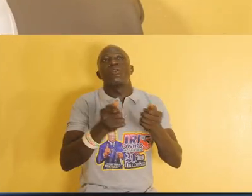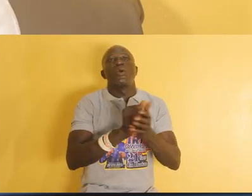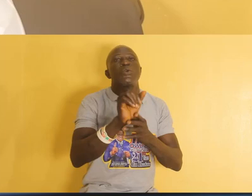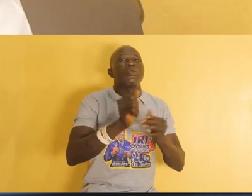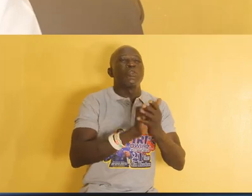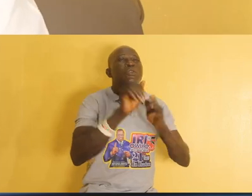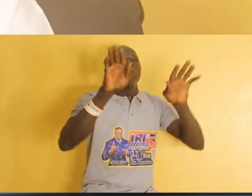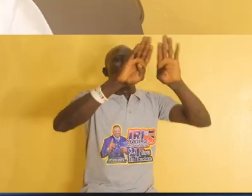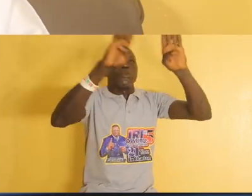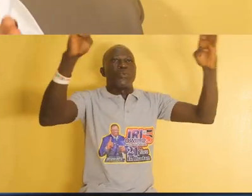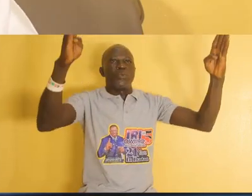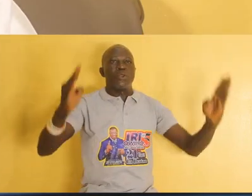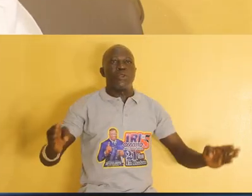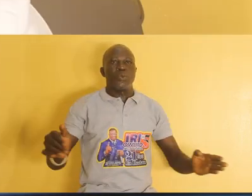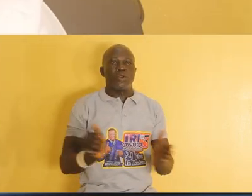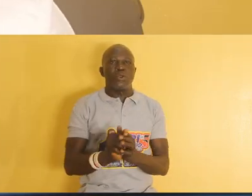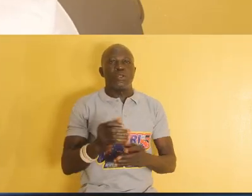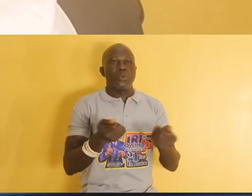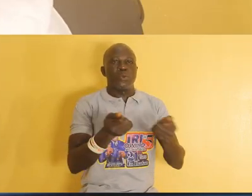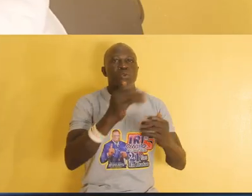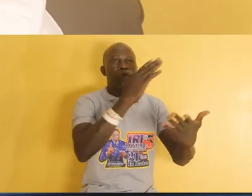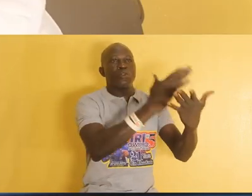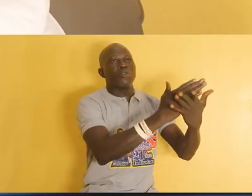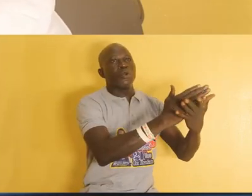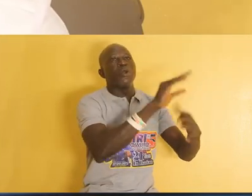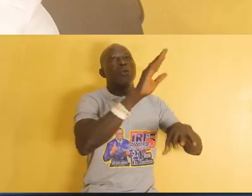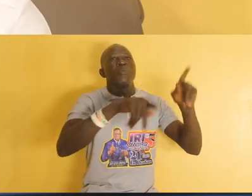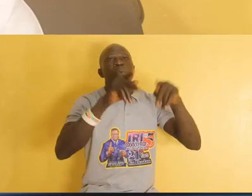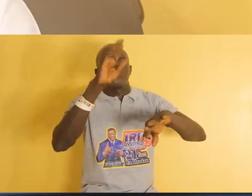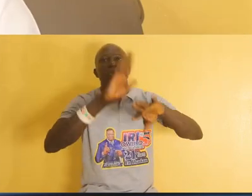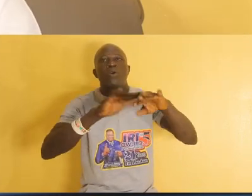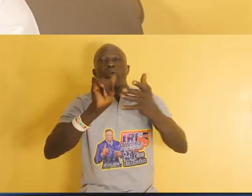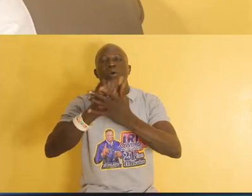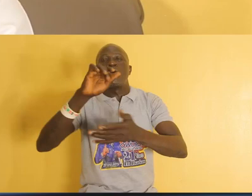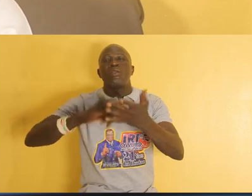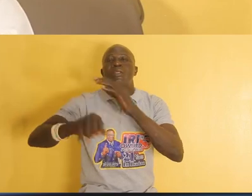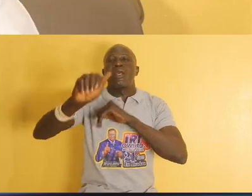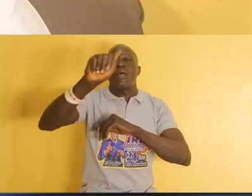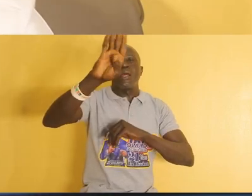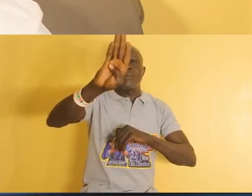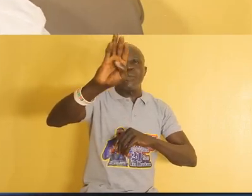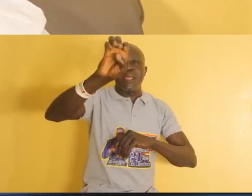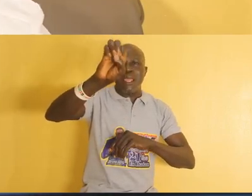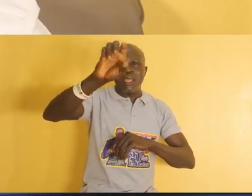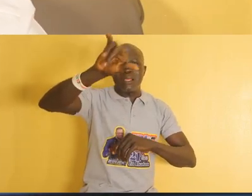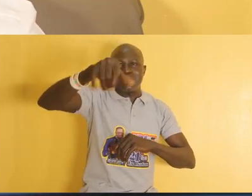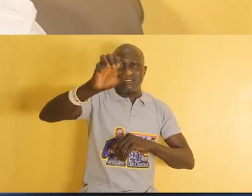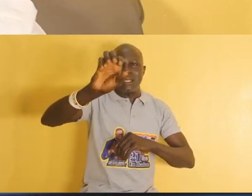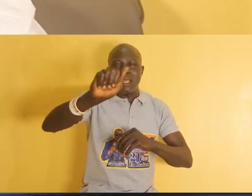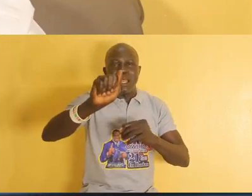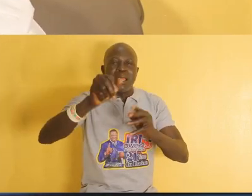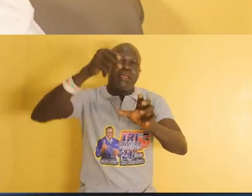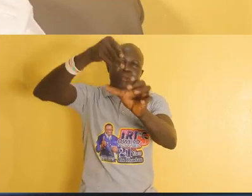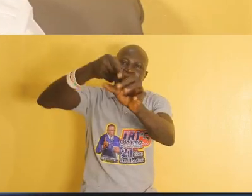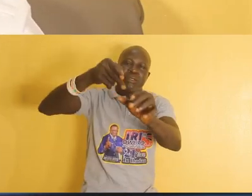ti ni signboard wa legbe bus stop ye that bus kan pe ni abeje police station AP tele